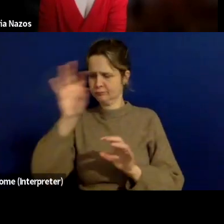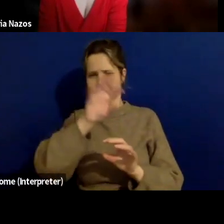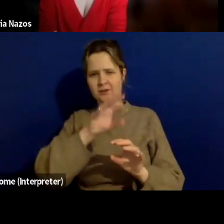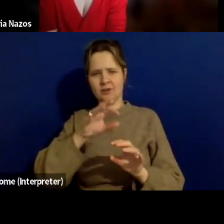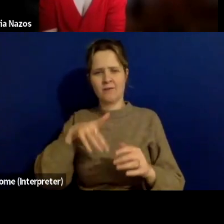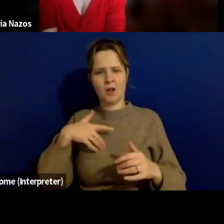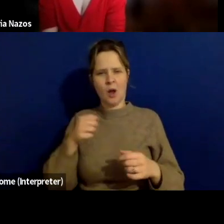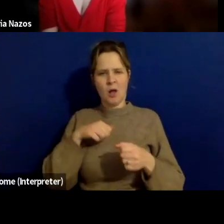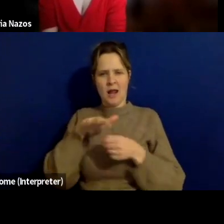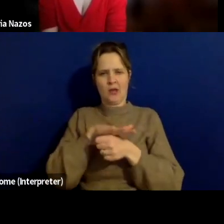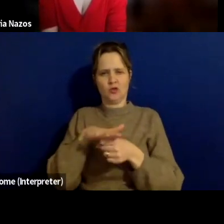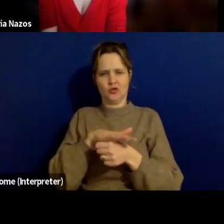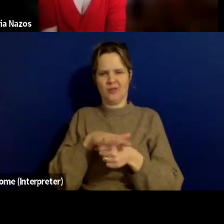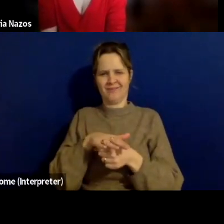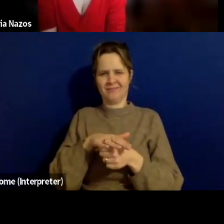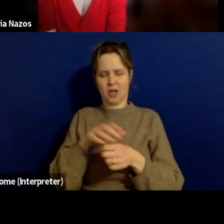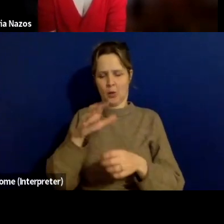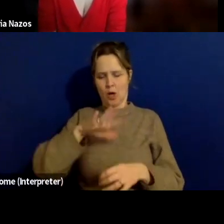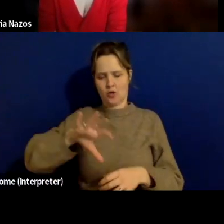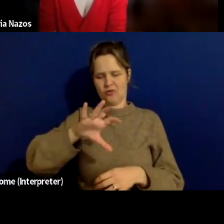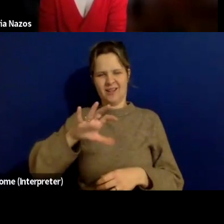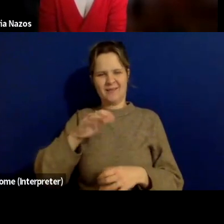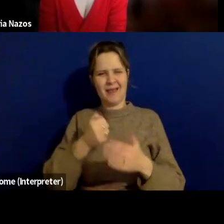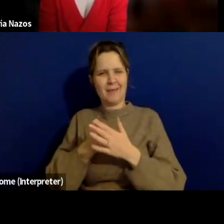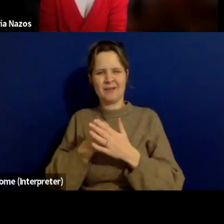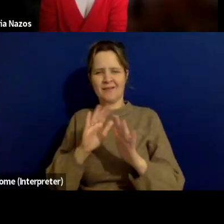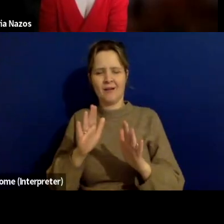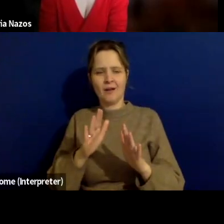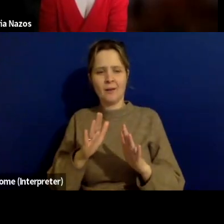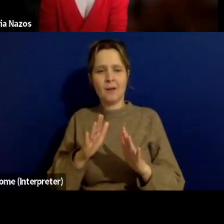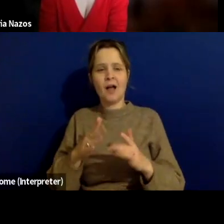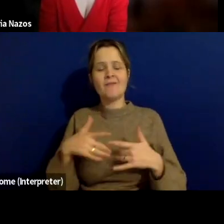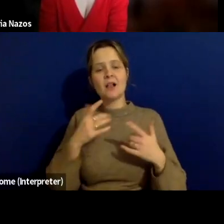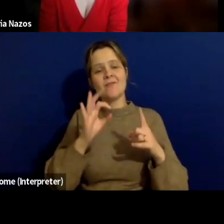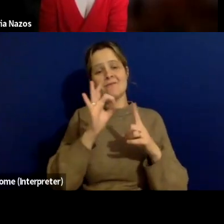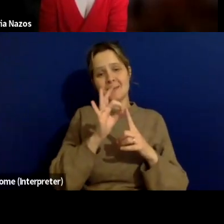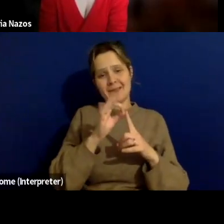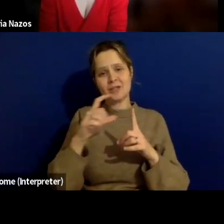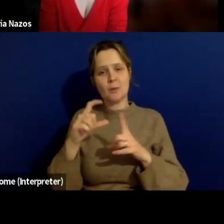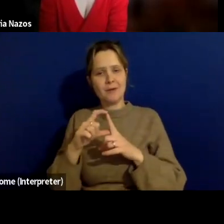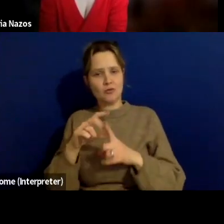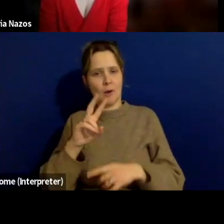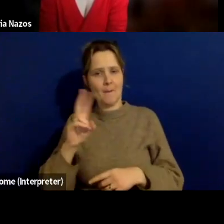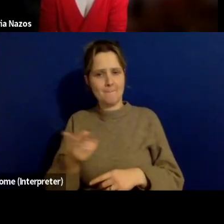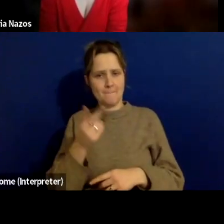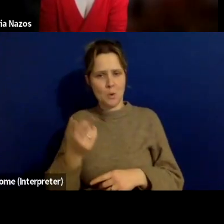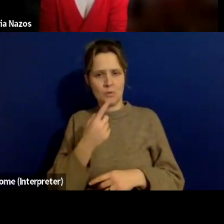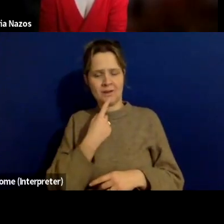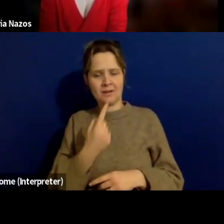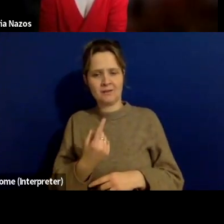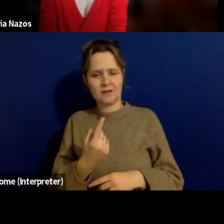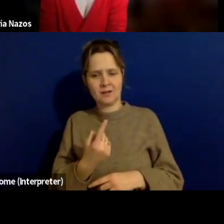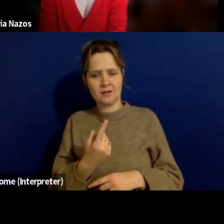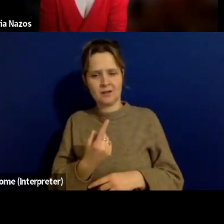bit limited in terms of poetic writing. I think both Phoebe and Dimitra mentioned their relationship with